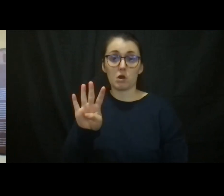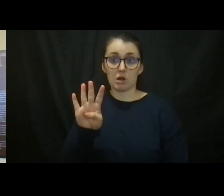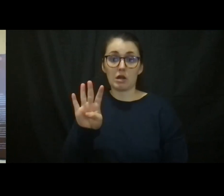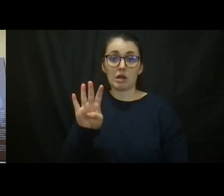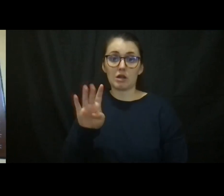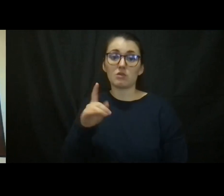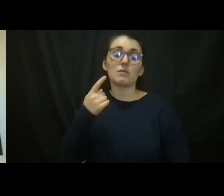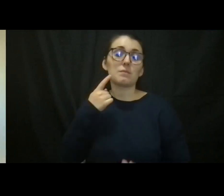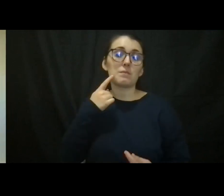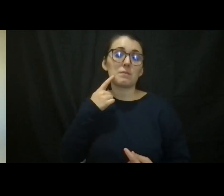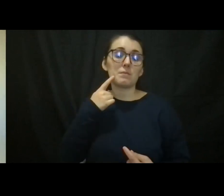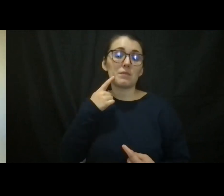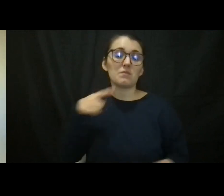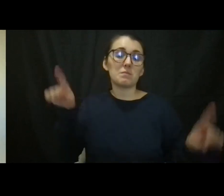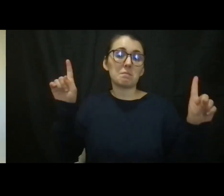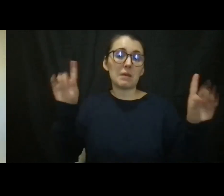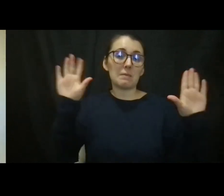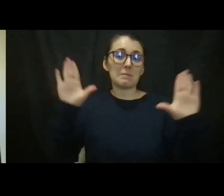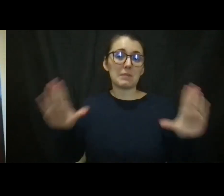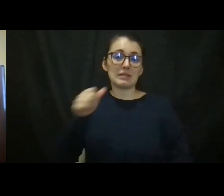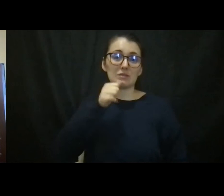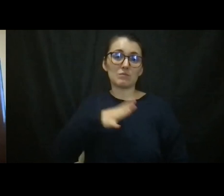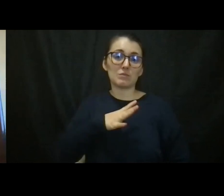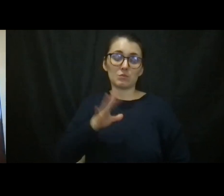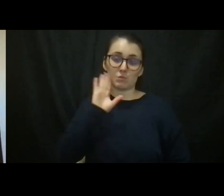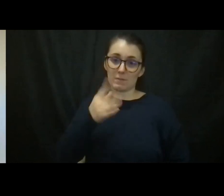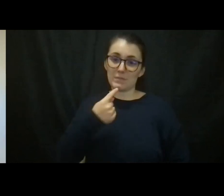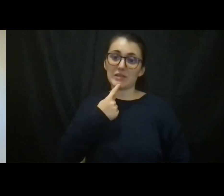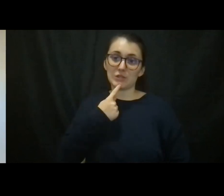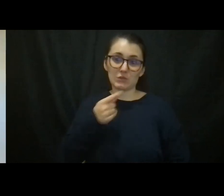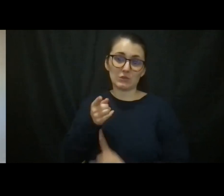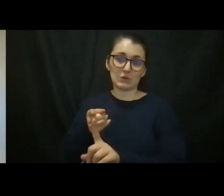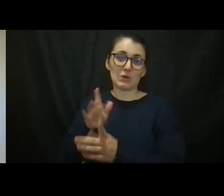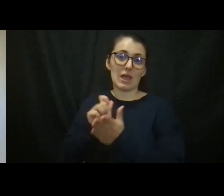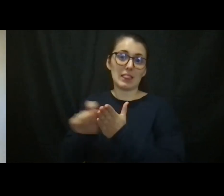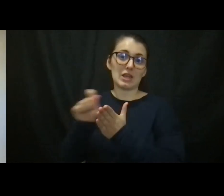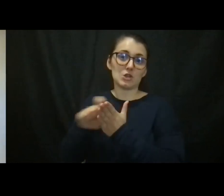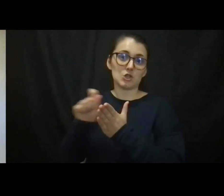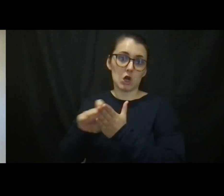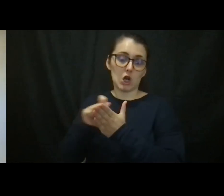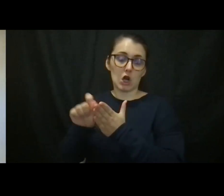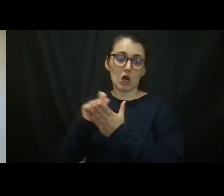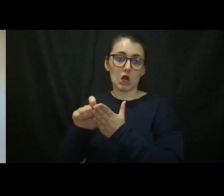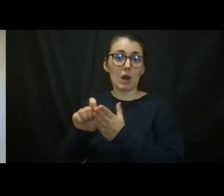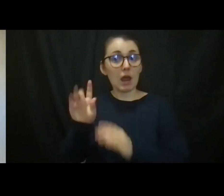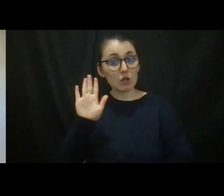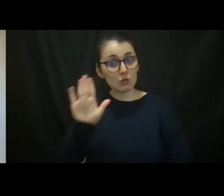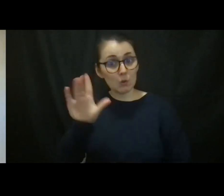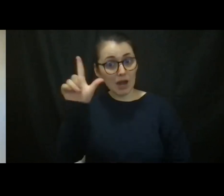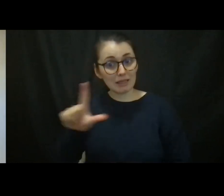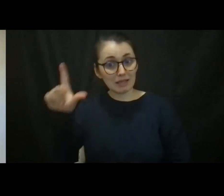has a fabulous legacy, and we will miss her literature greatly. But your libraries all